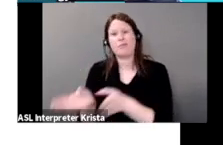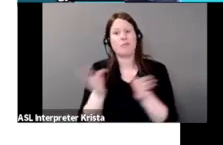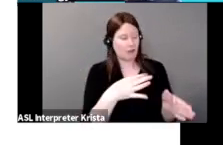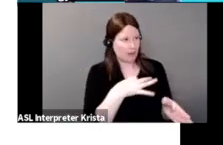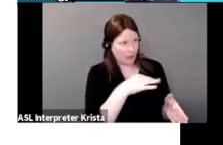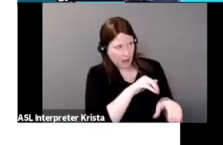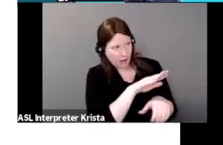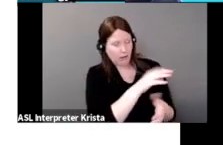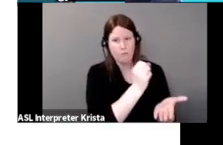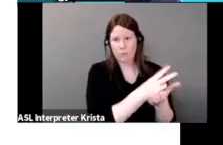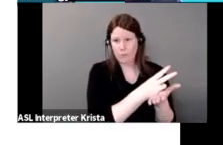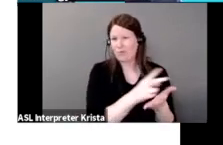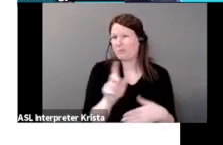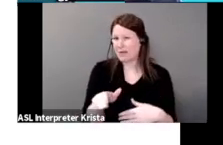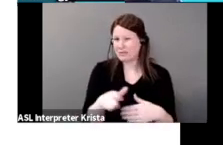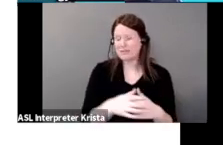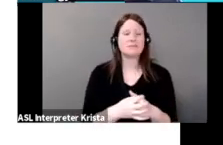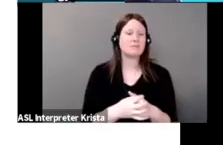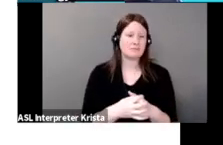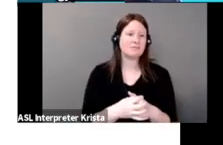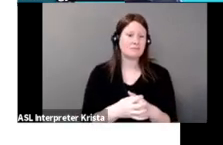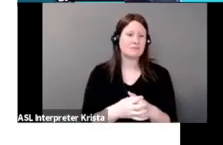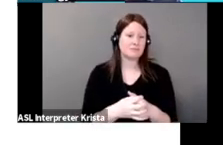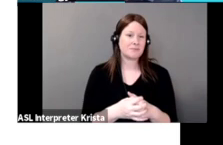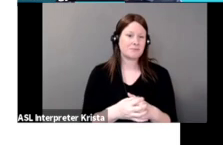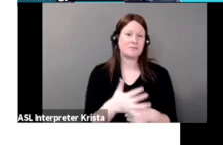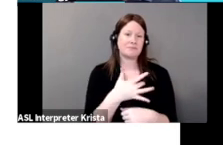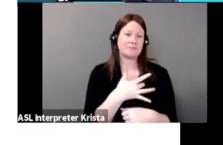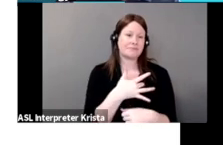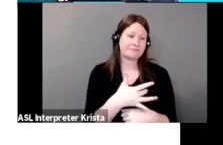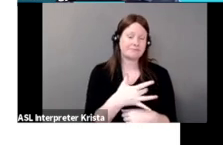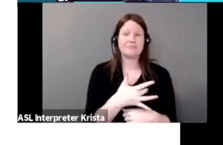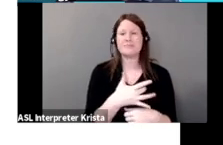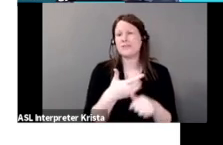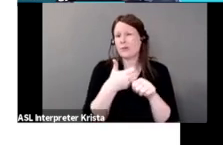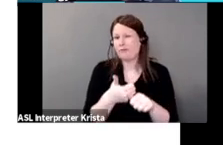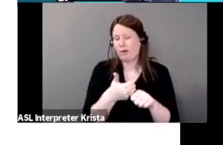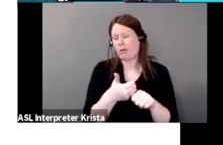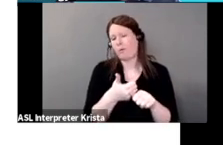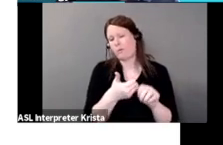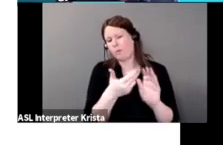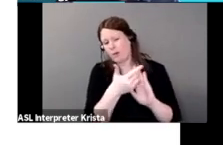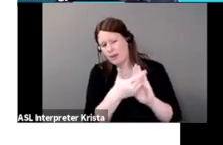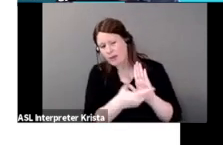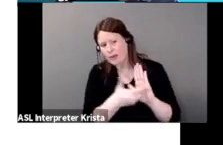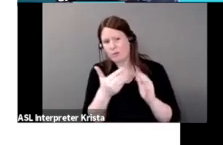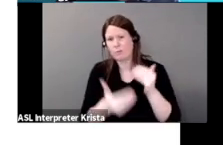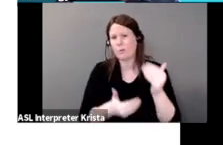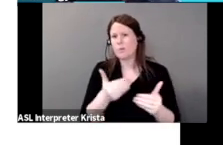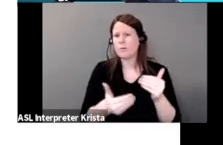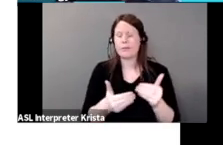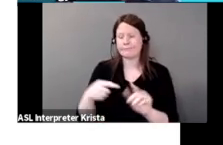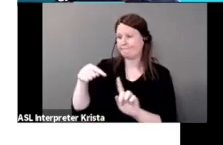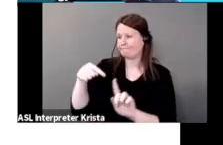This is usually done through a litigation process that says, well, this company has established a foothold in Eastern